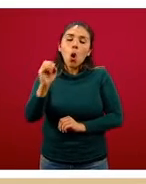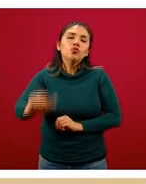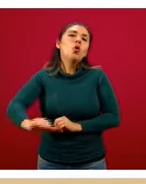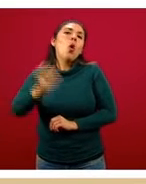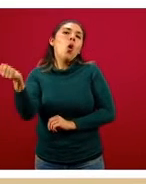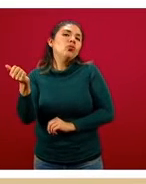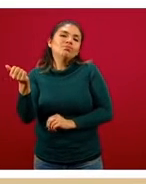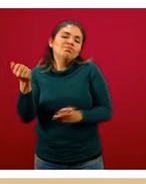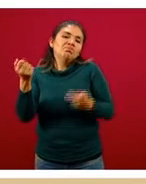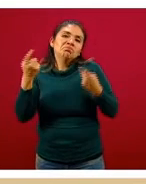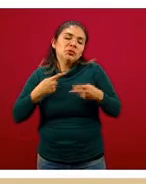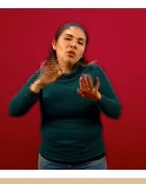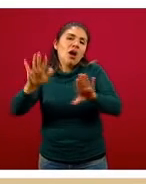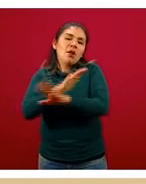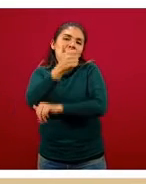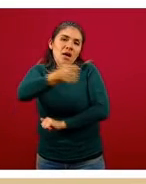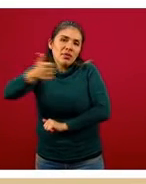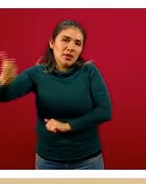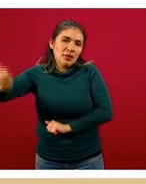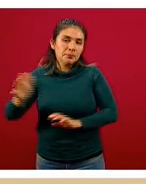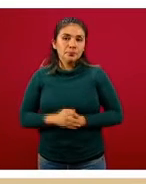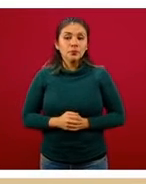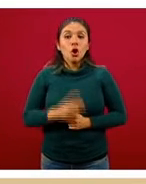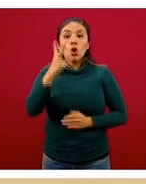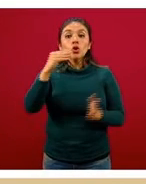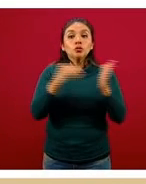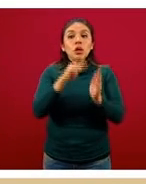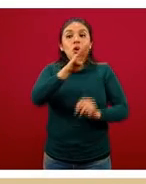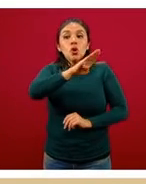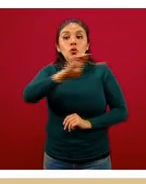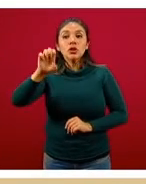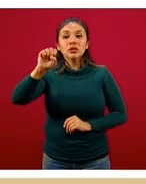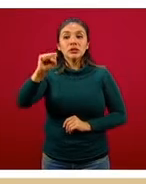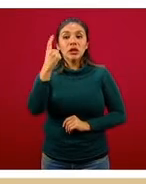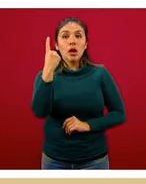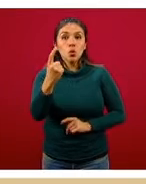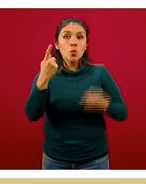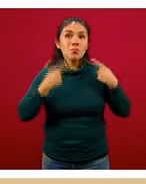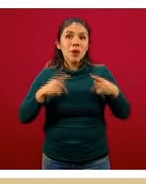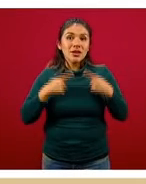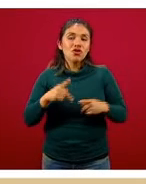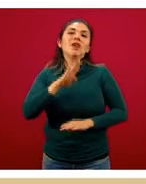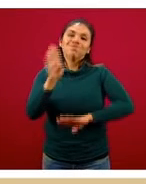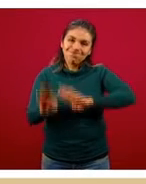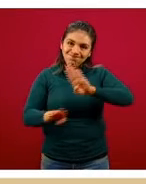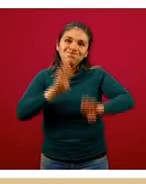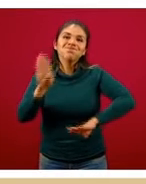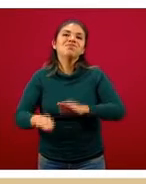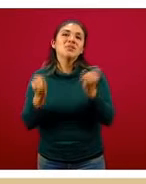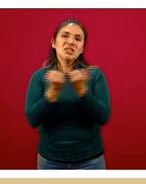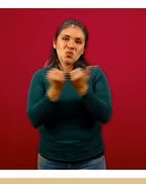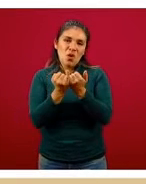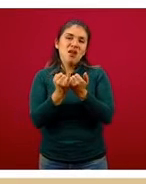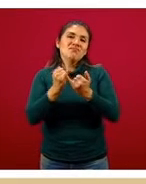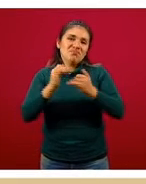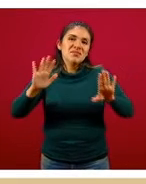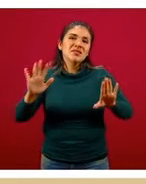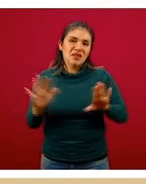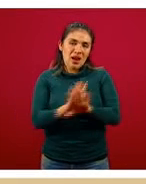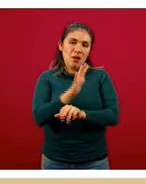cataloged either as recovered cases or they showed complications and they have a different